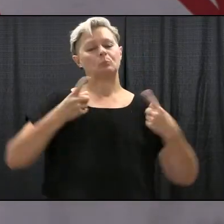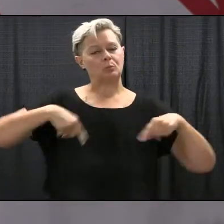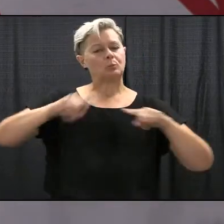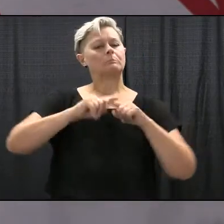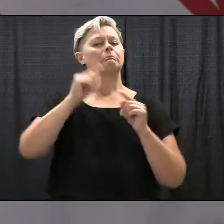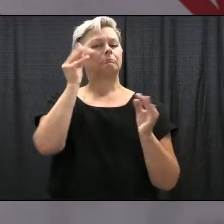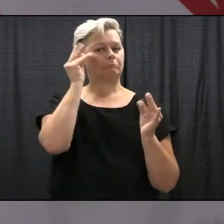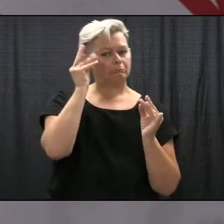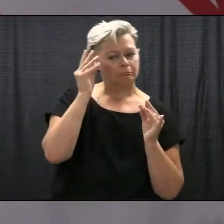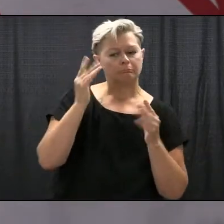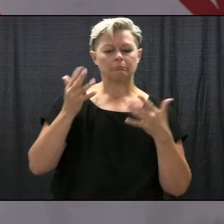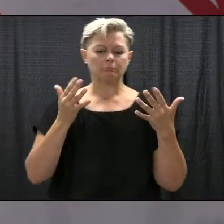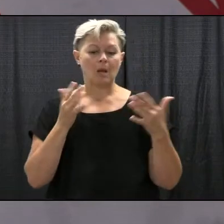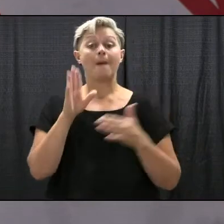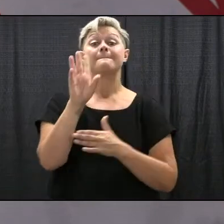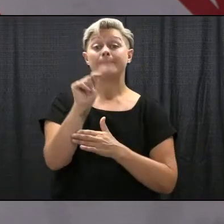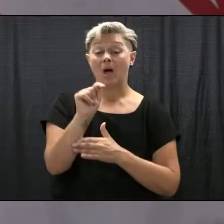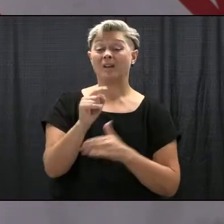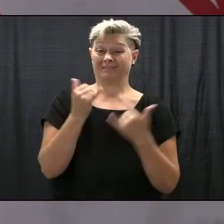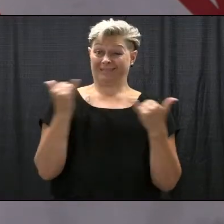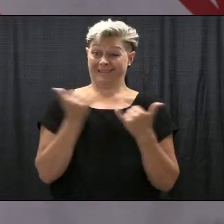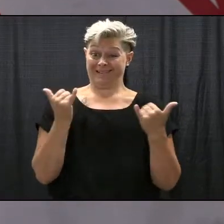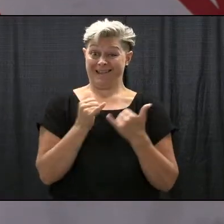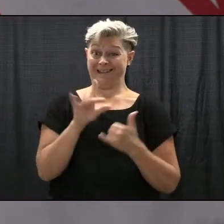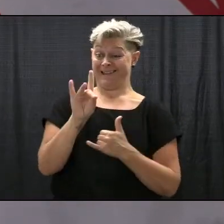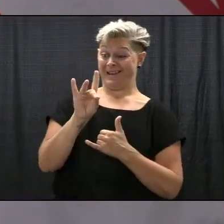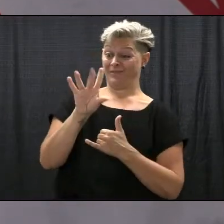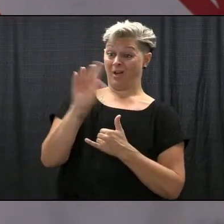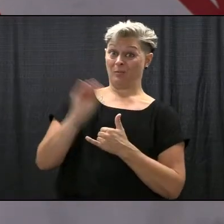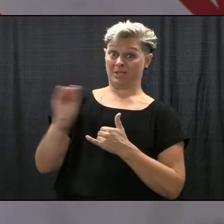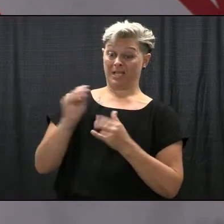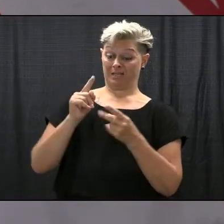with rates approaching 85% today and hopefully even higher,